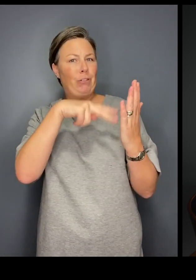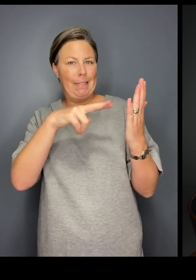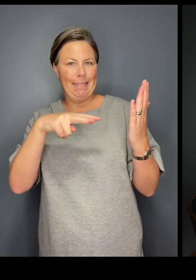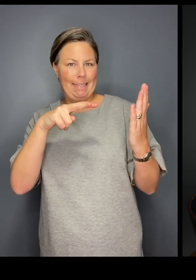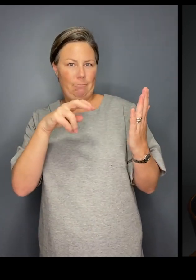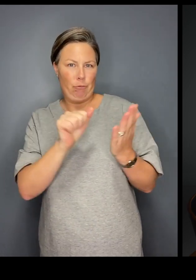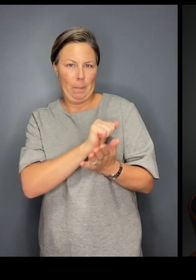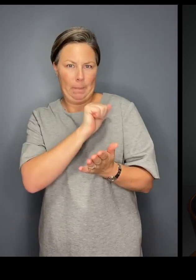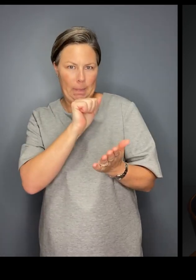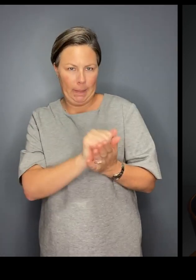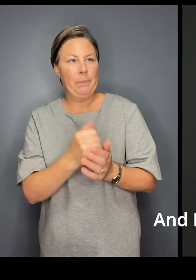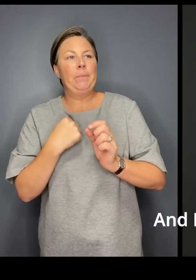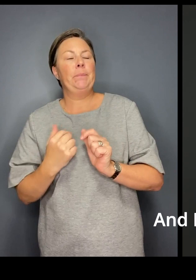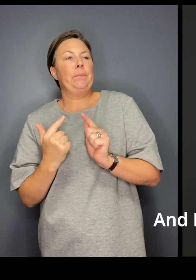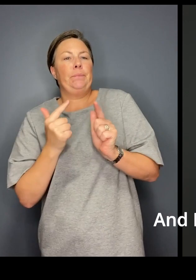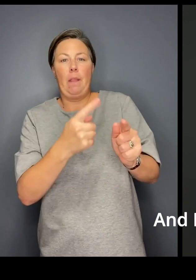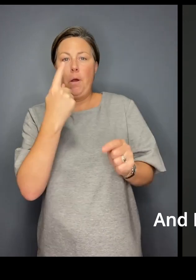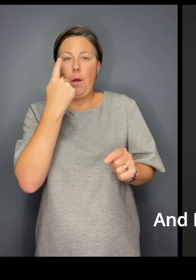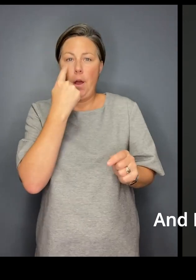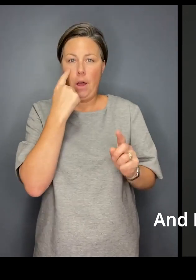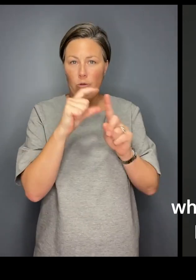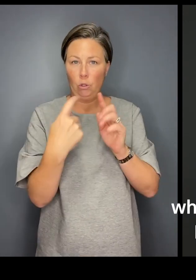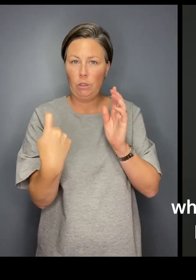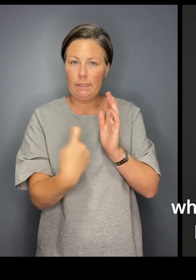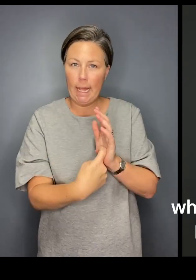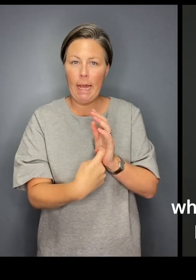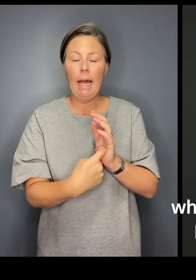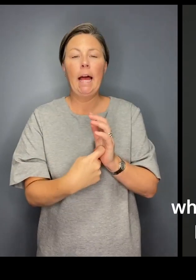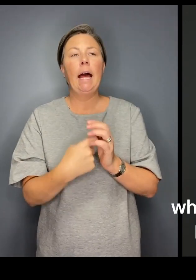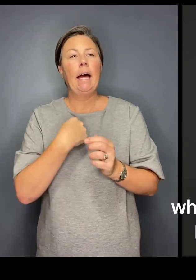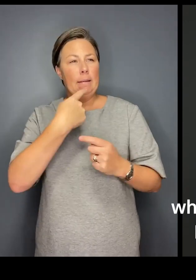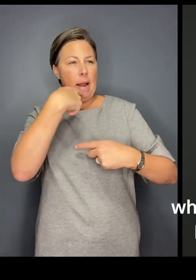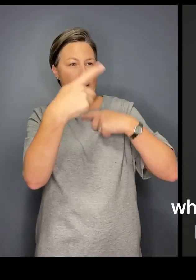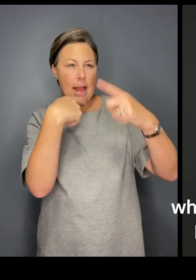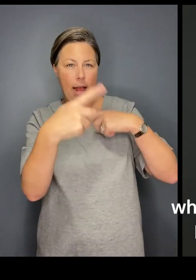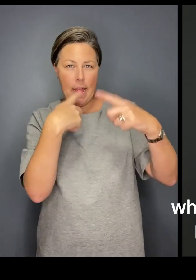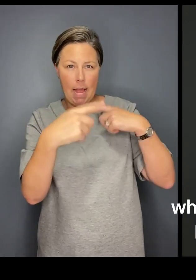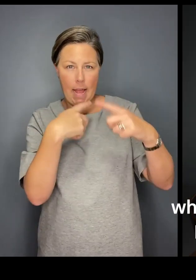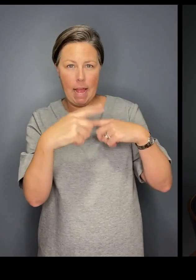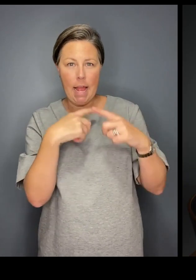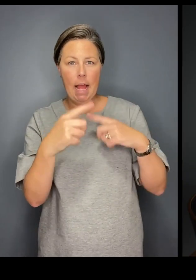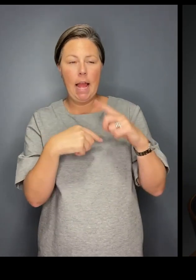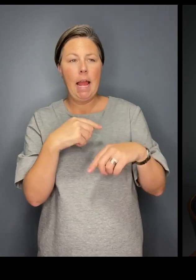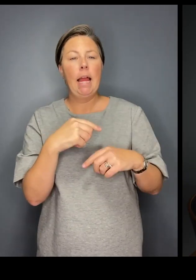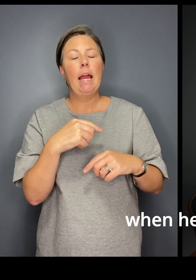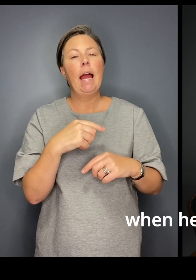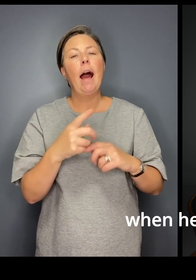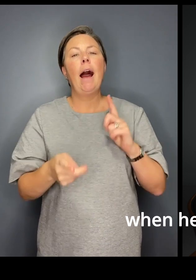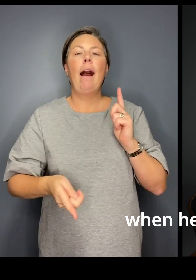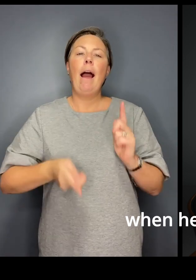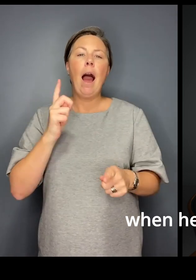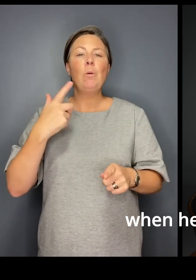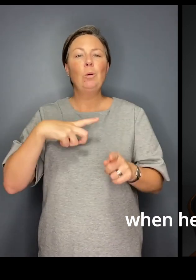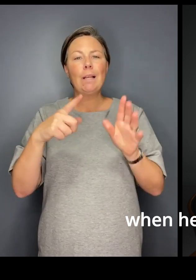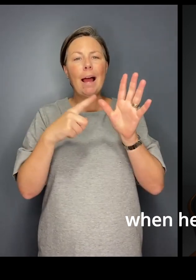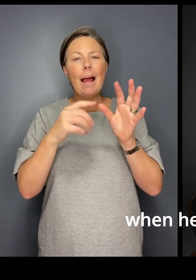I cannot read properly, and I went to see an optometrist who could not figure out why I couldn't read properly. When I told him, when he